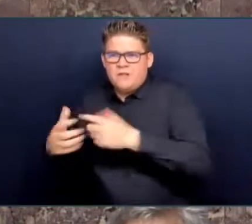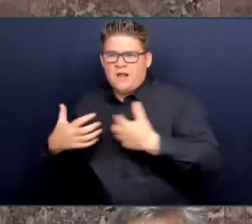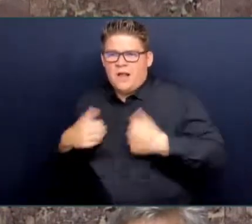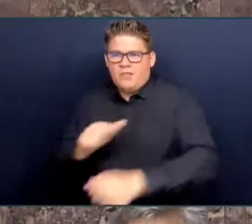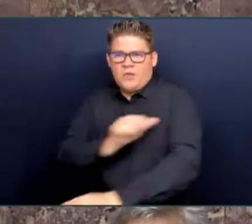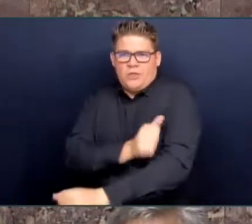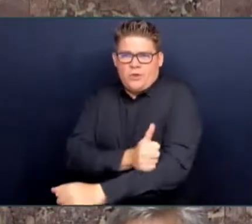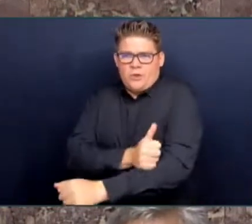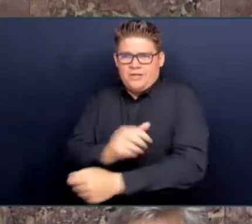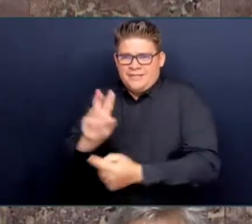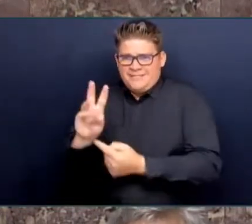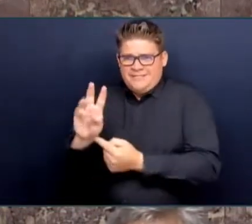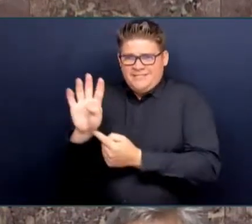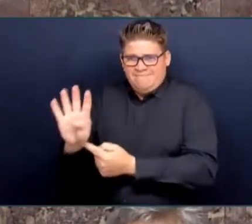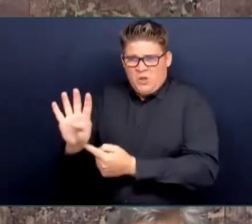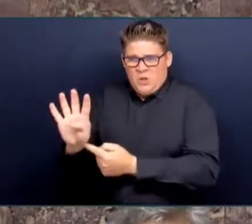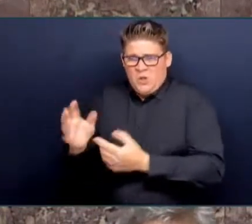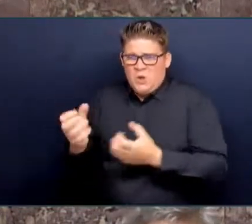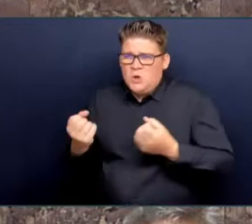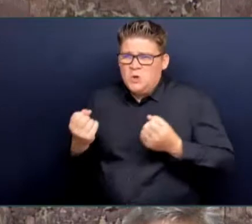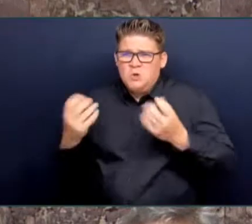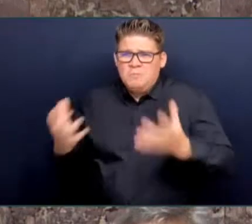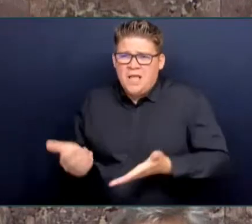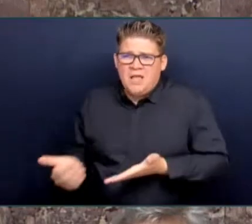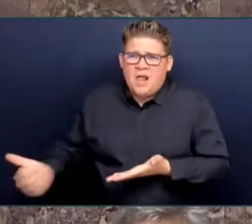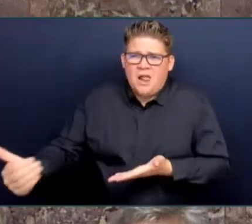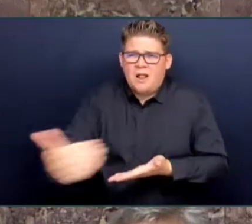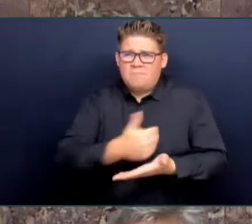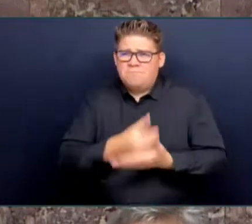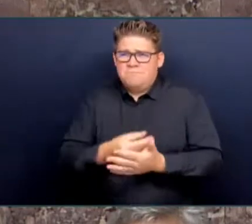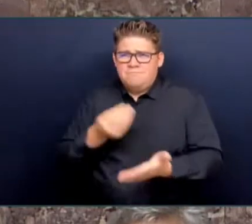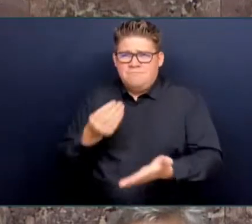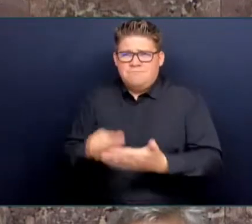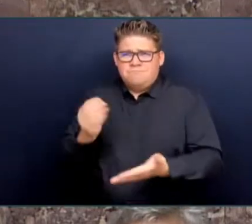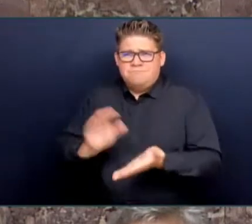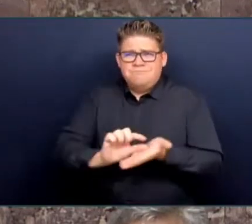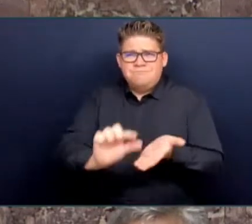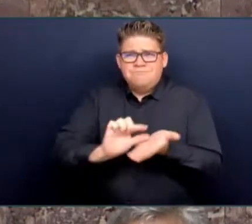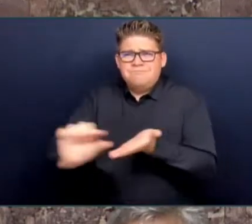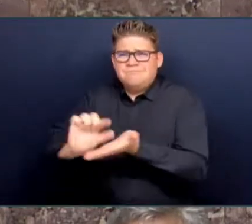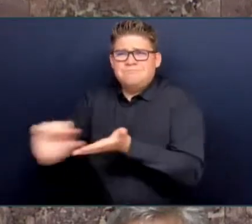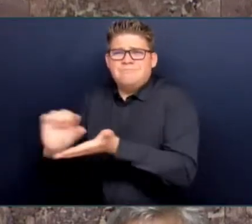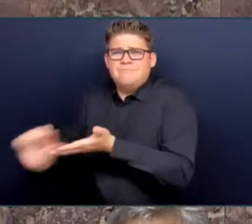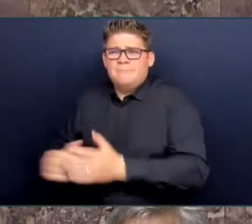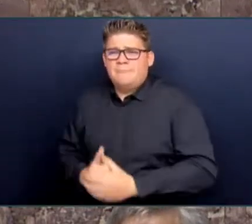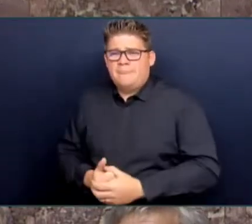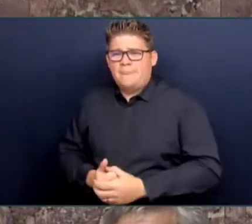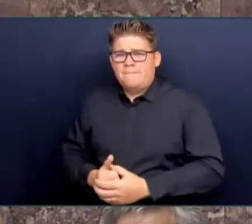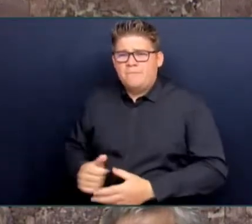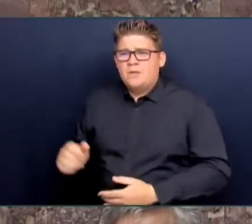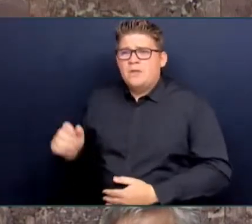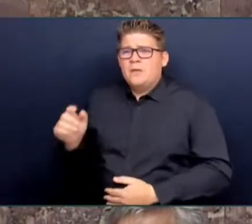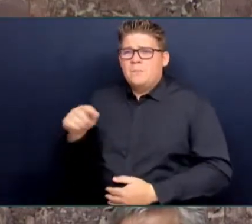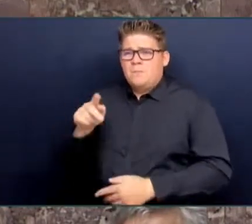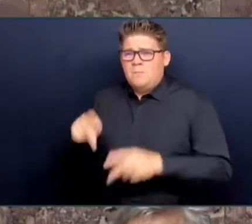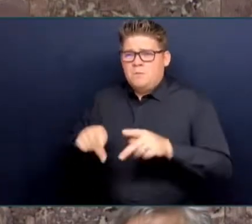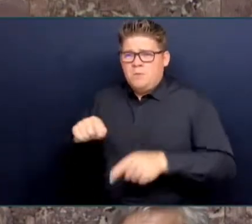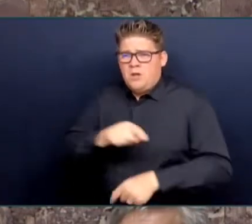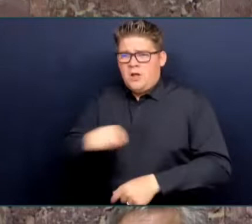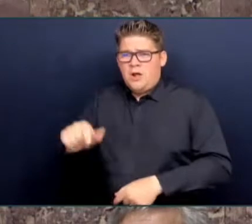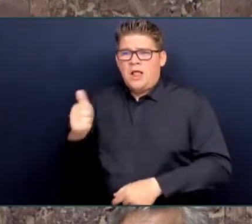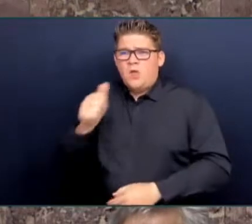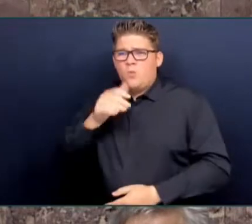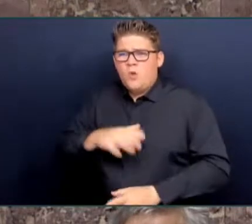does nothing for people like Tina, who says, and I quote, "I am now facing a mental and physical health crisis, and I have